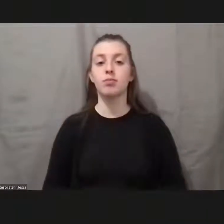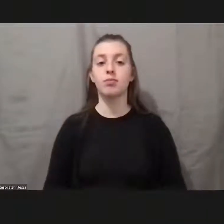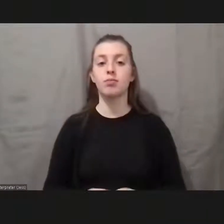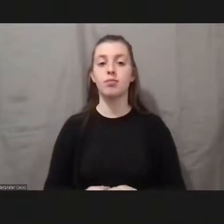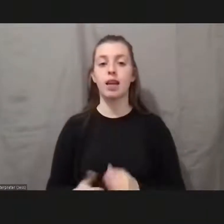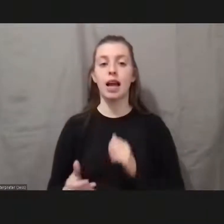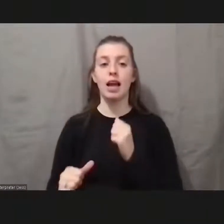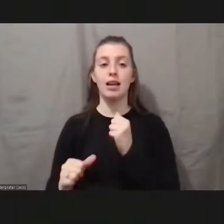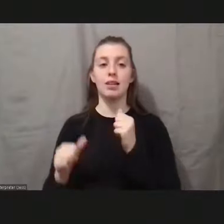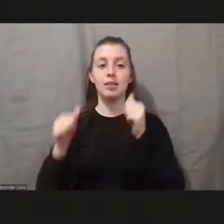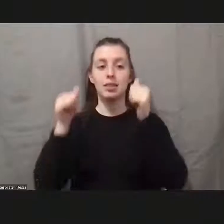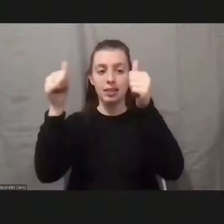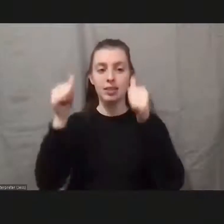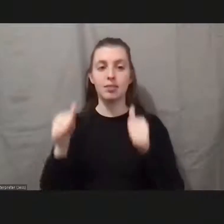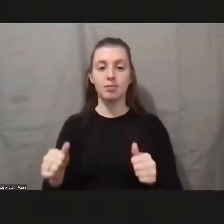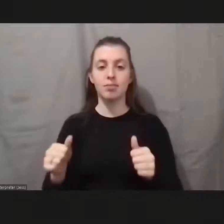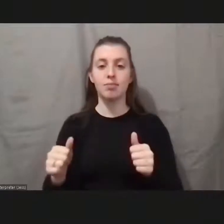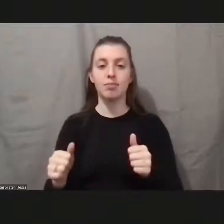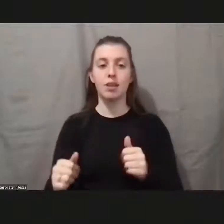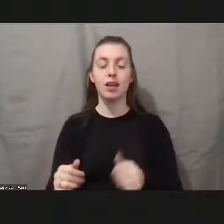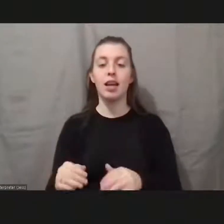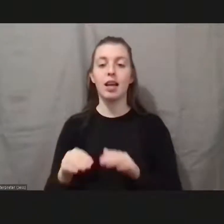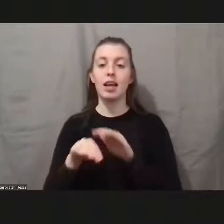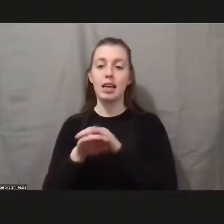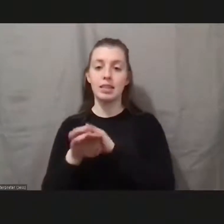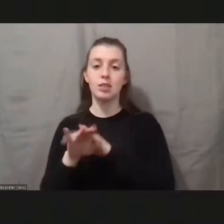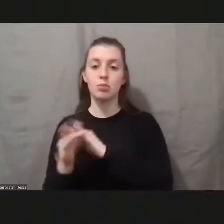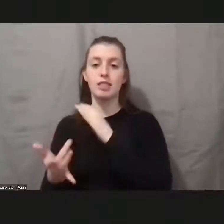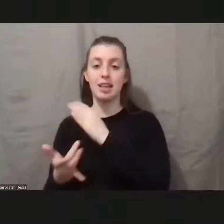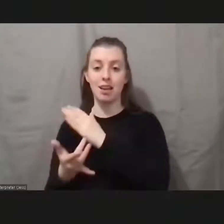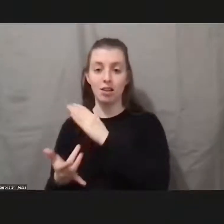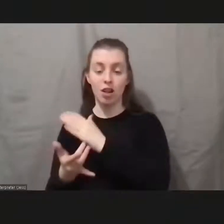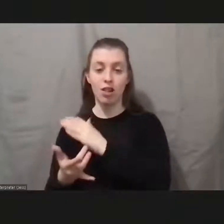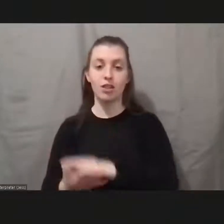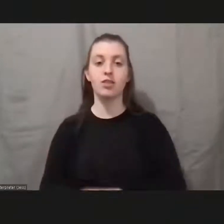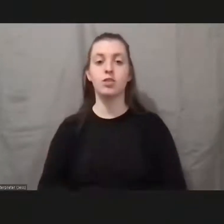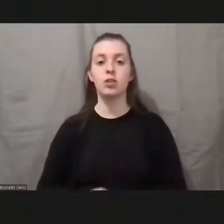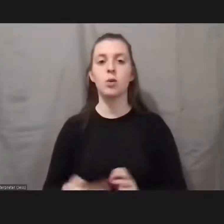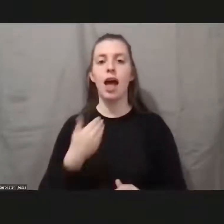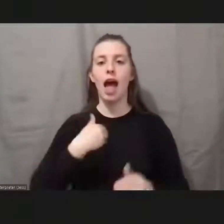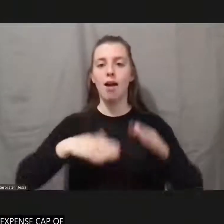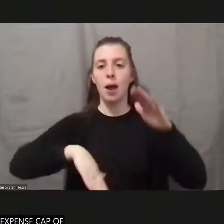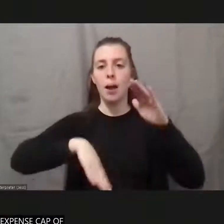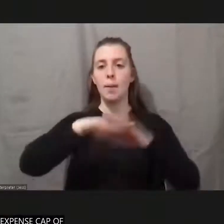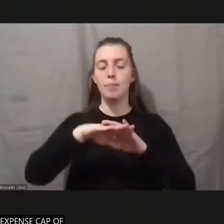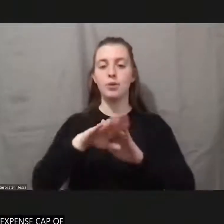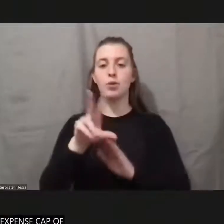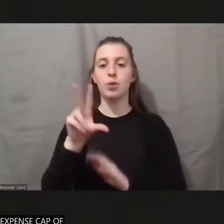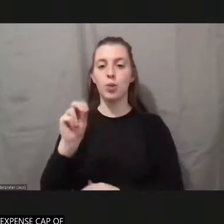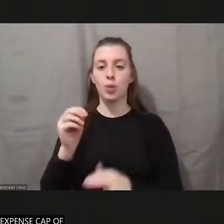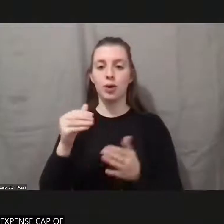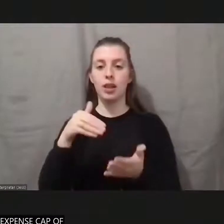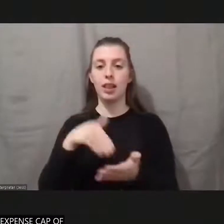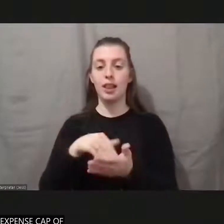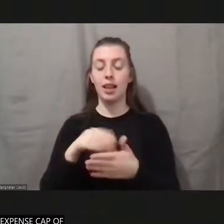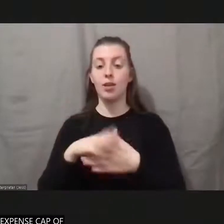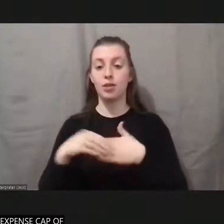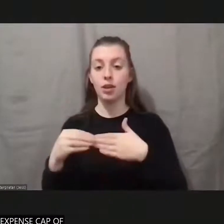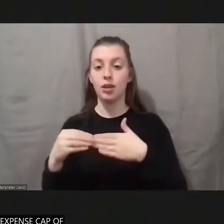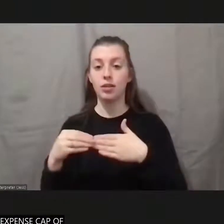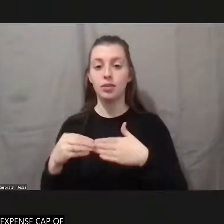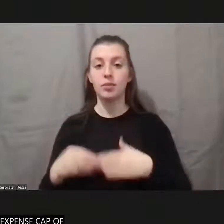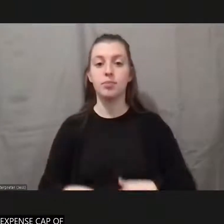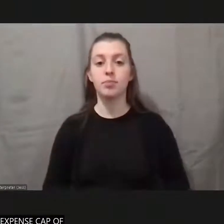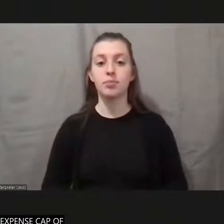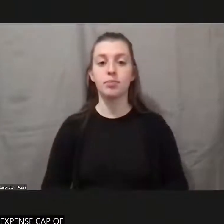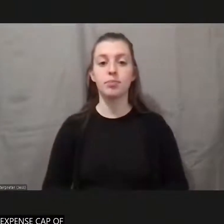So that can go, there is an expense cap of up to $30,000 for the accessible communication grants. But again, the government will